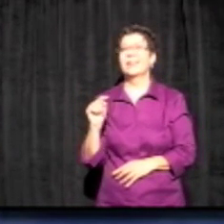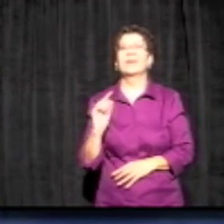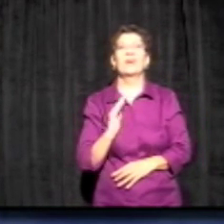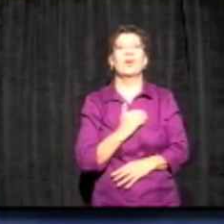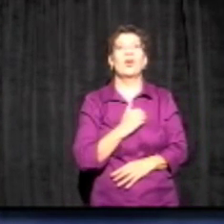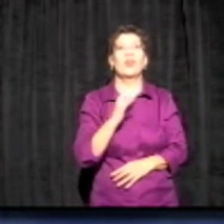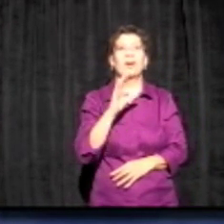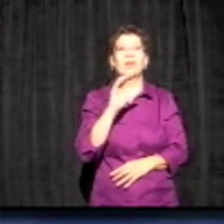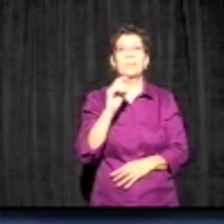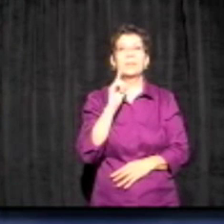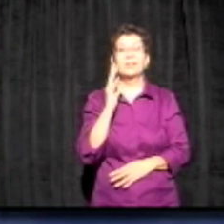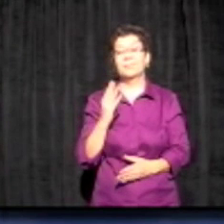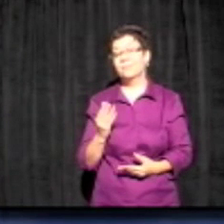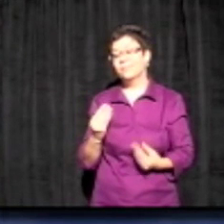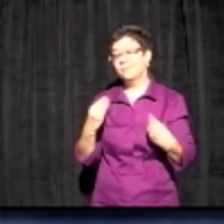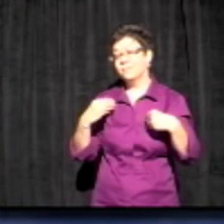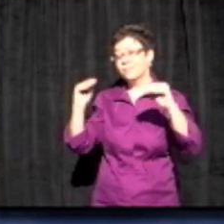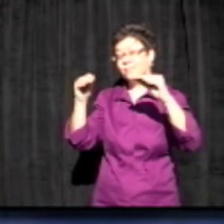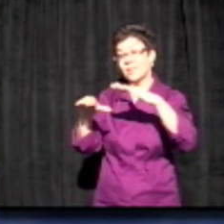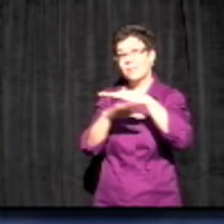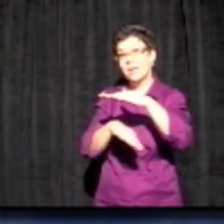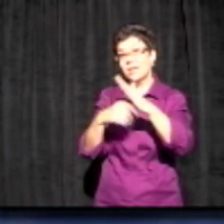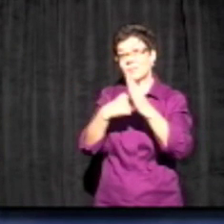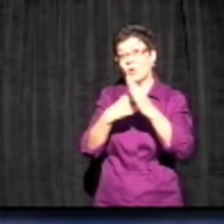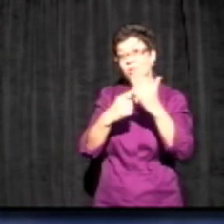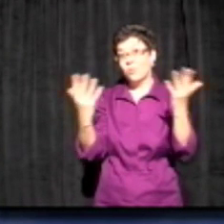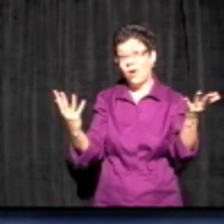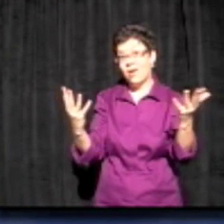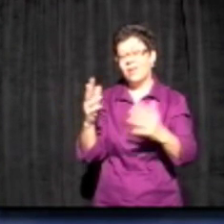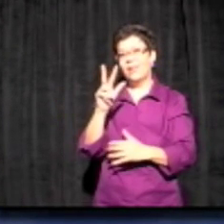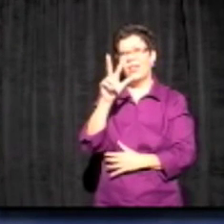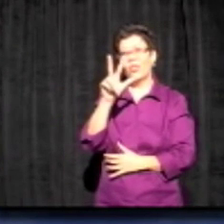base price of the MV-1 will start at